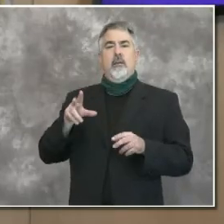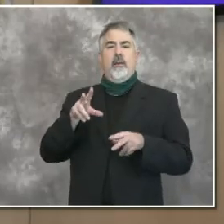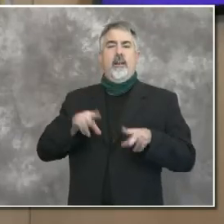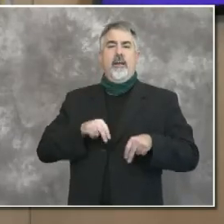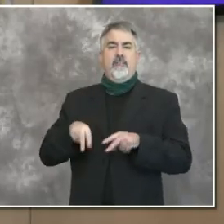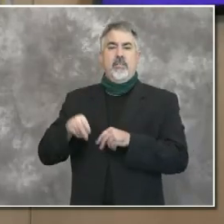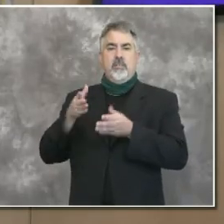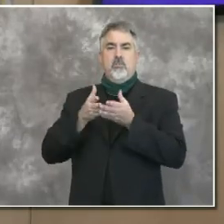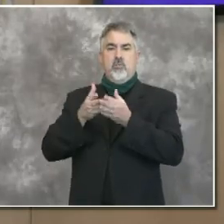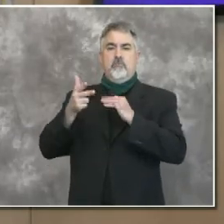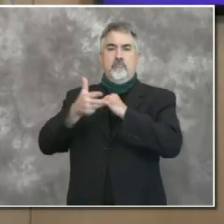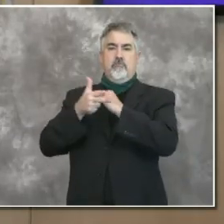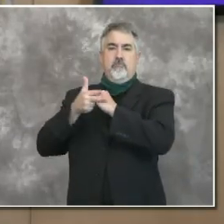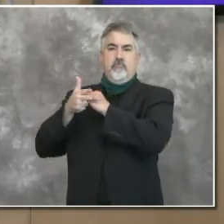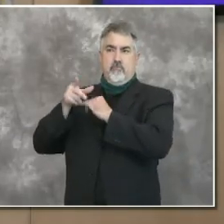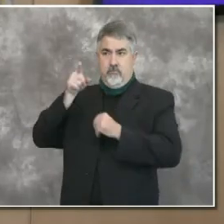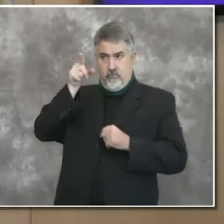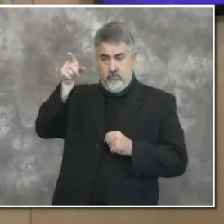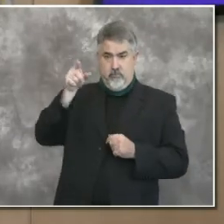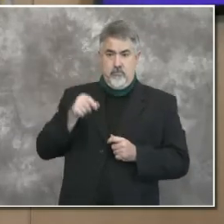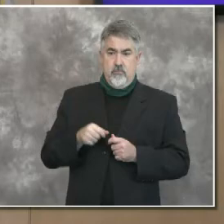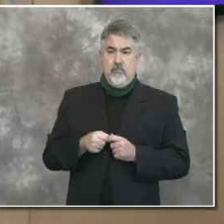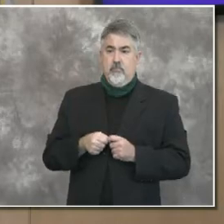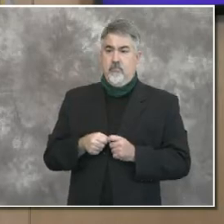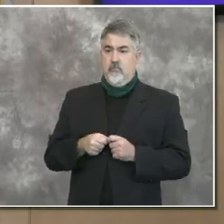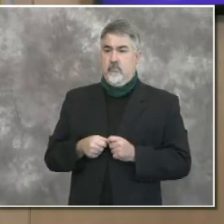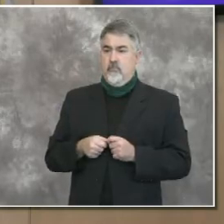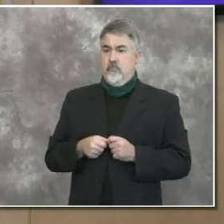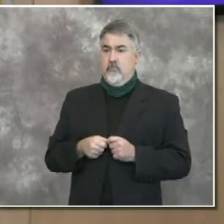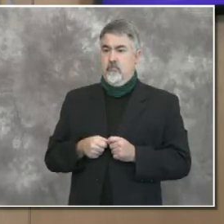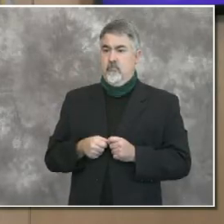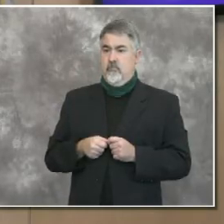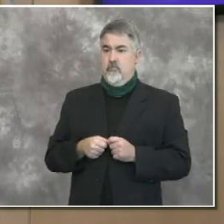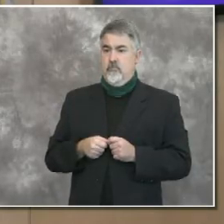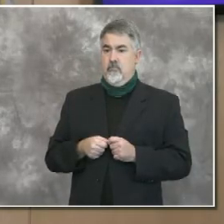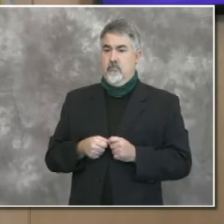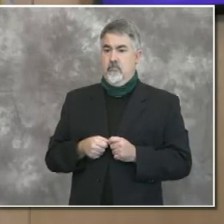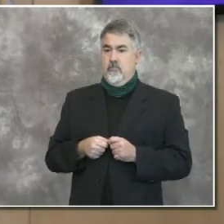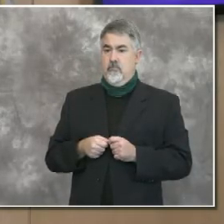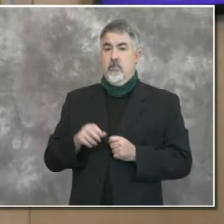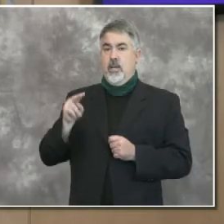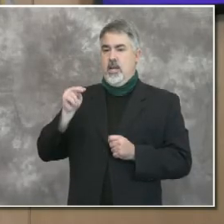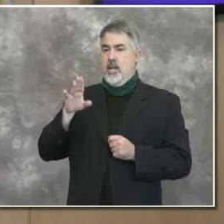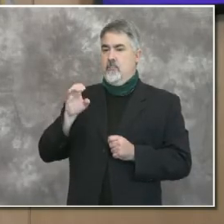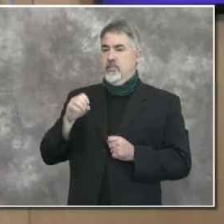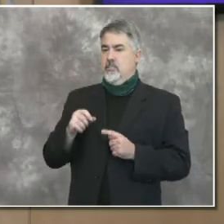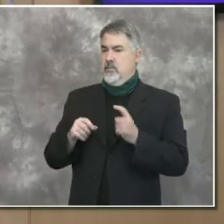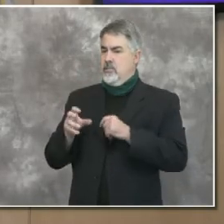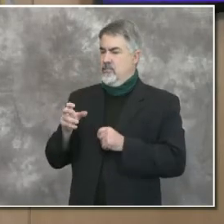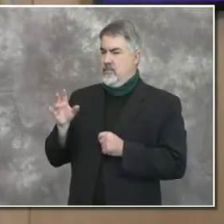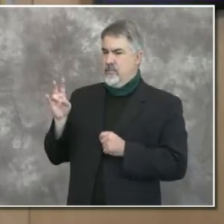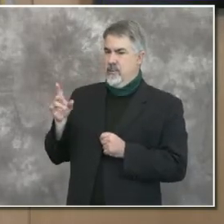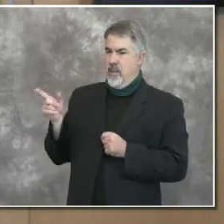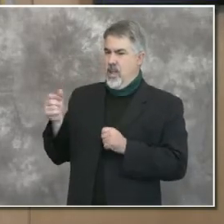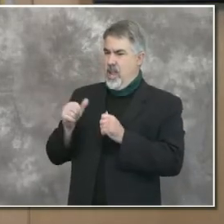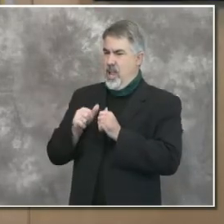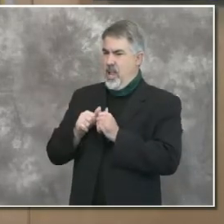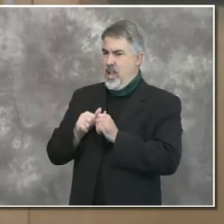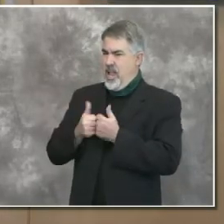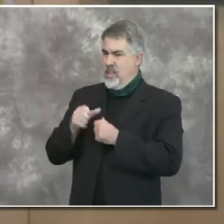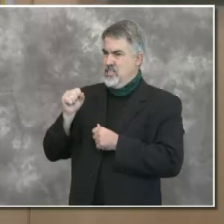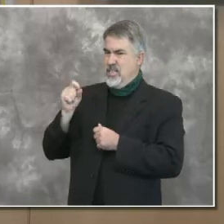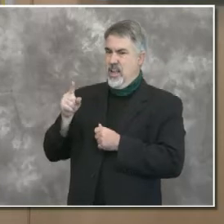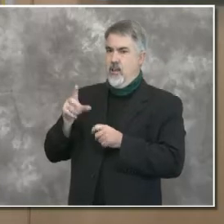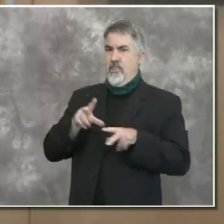McDonald's going to respond. Thank you. For Bridget from NBC7, what can you say about how San Diego County is assisting the